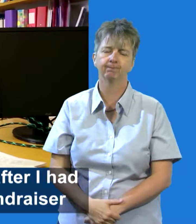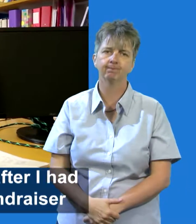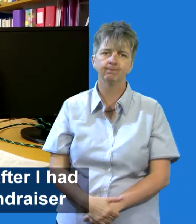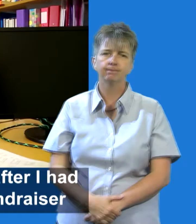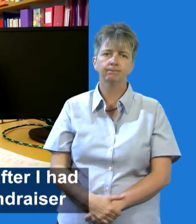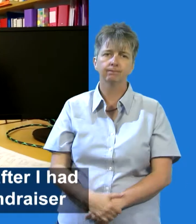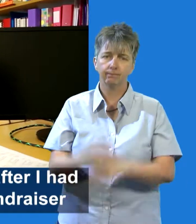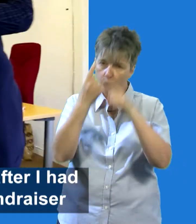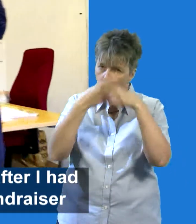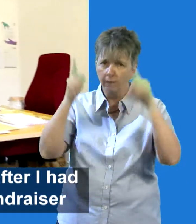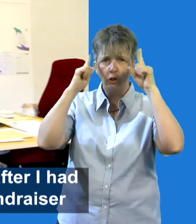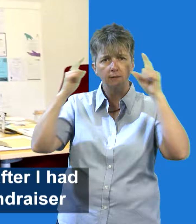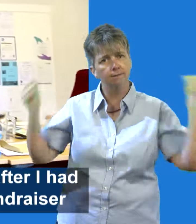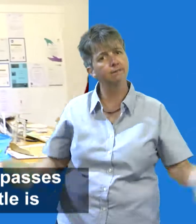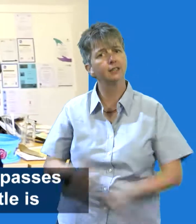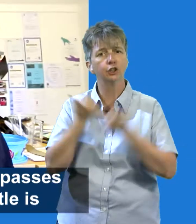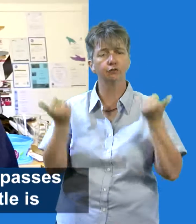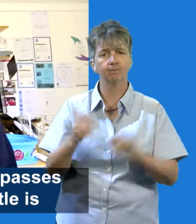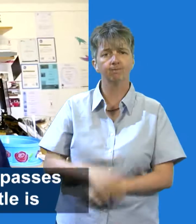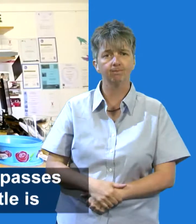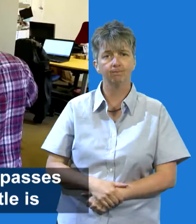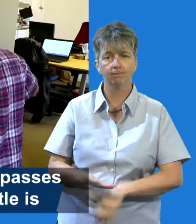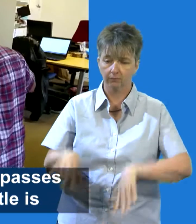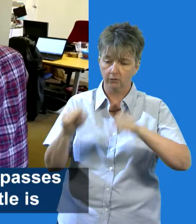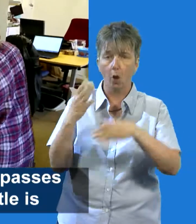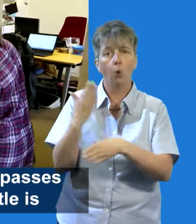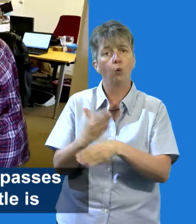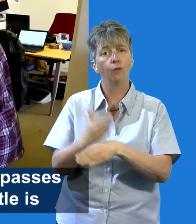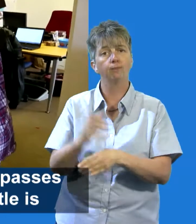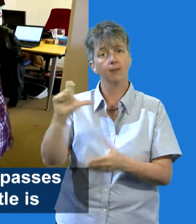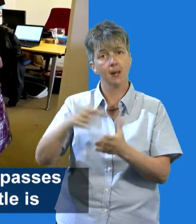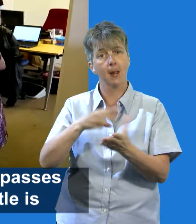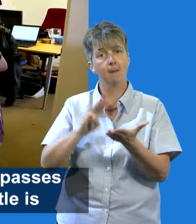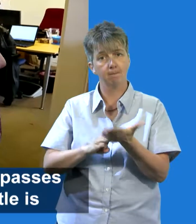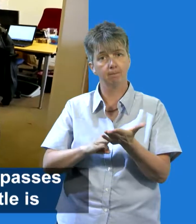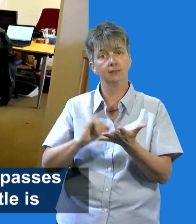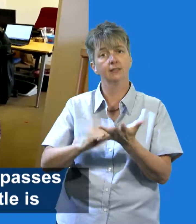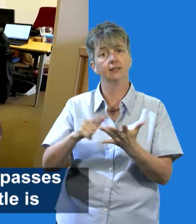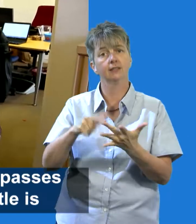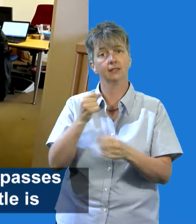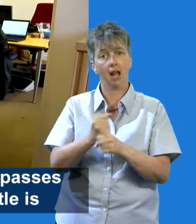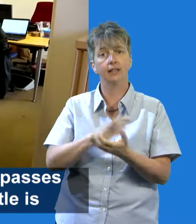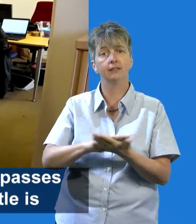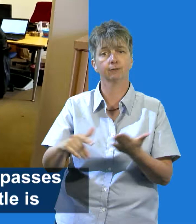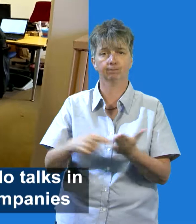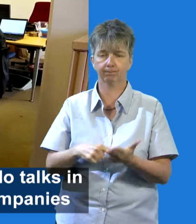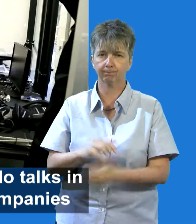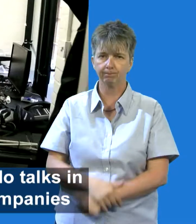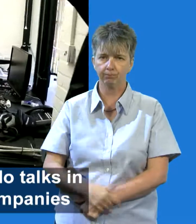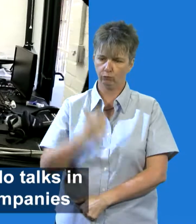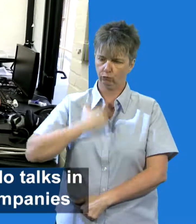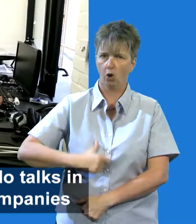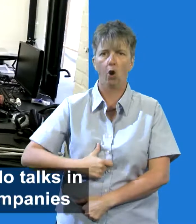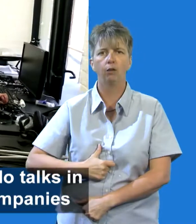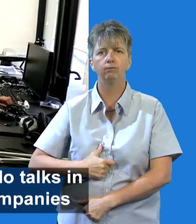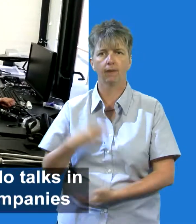university. I'm a fundraiser there, and the role really encompasses a lot more than that. The job title is fundraising ambassador,